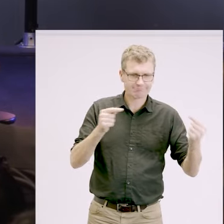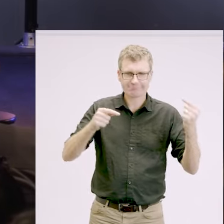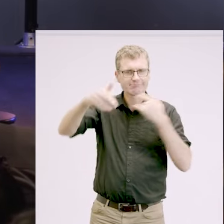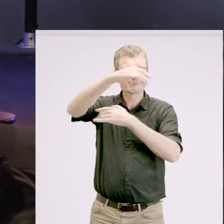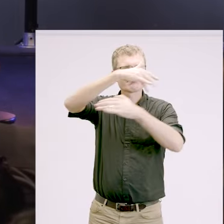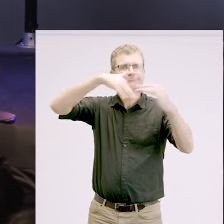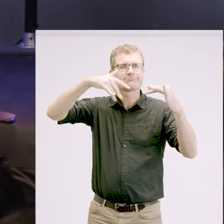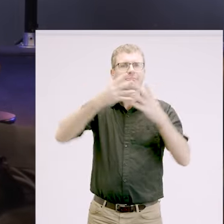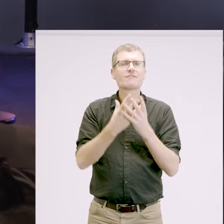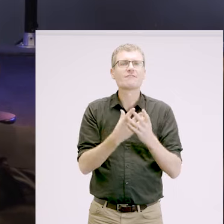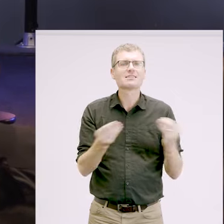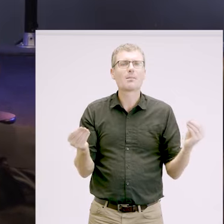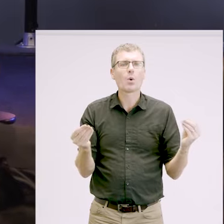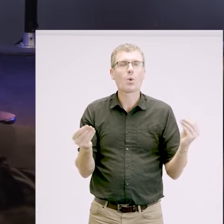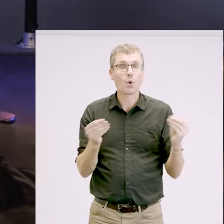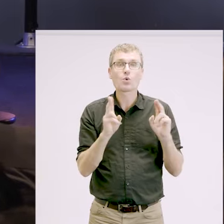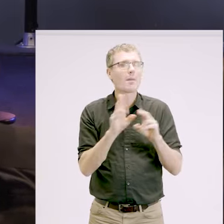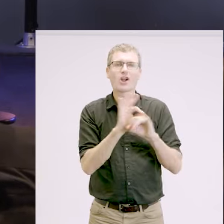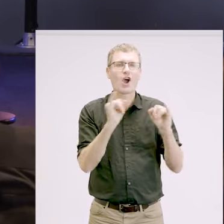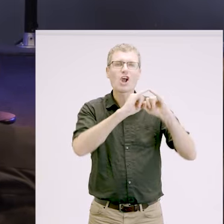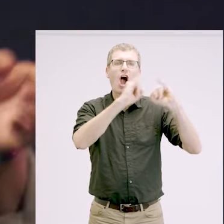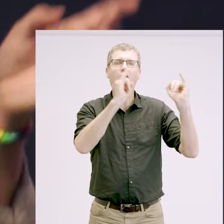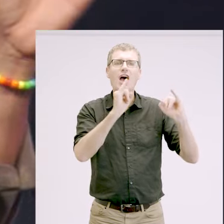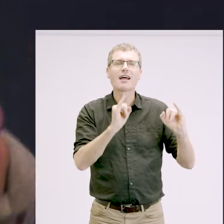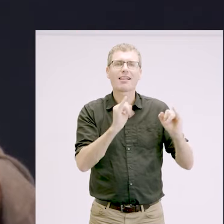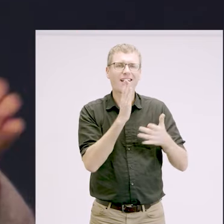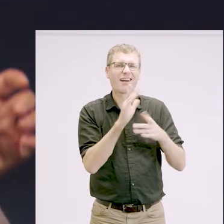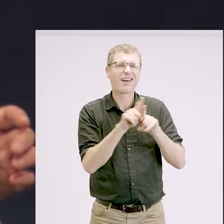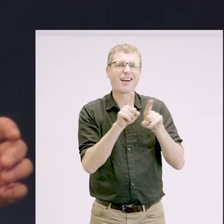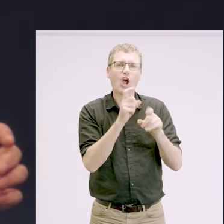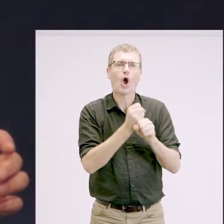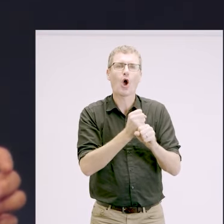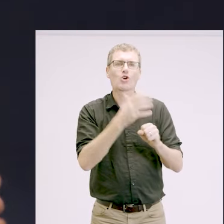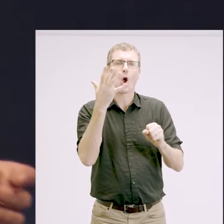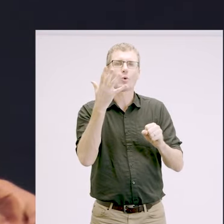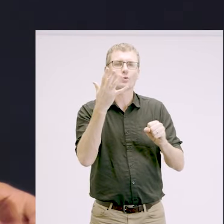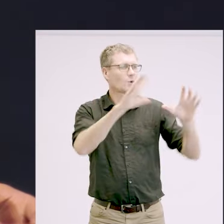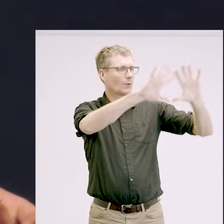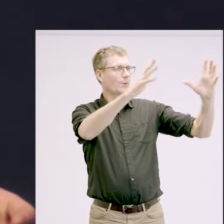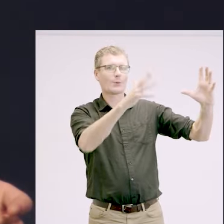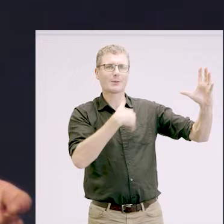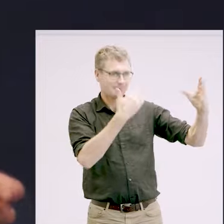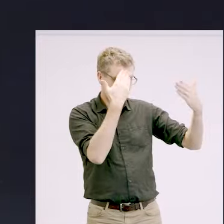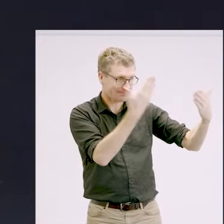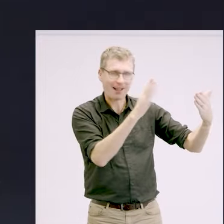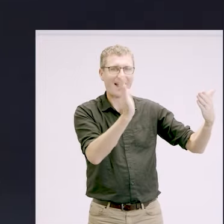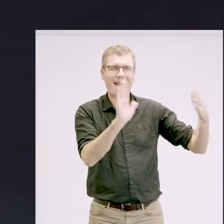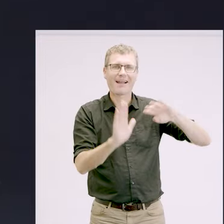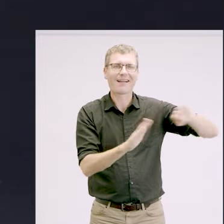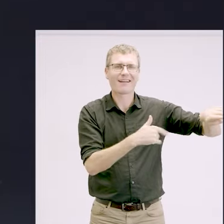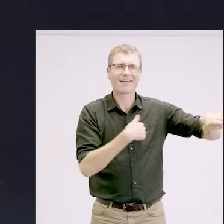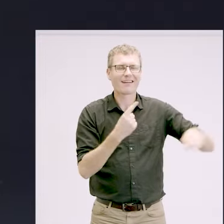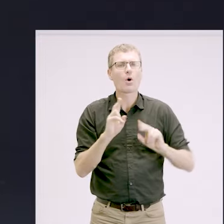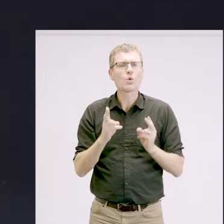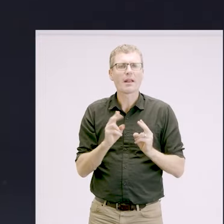invisible, right? Most of the time, we don't have a golden God that we're being forced to bow down in front of physically, right? Most of the time,